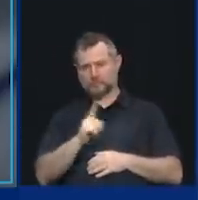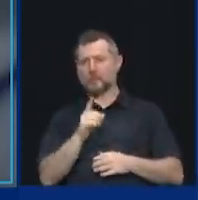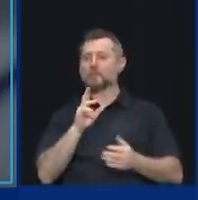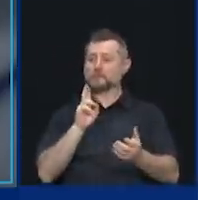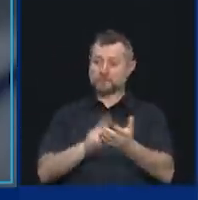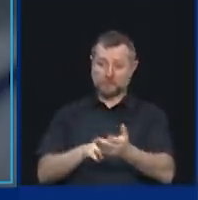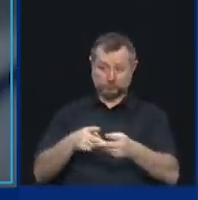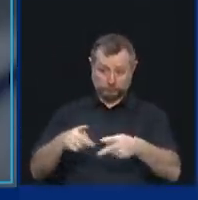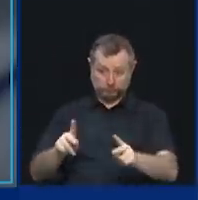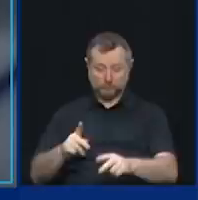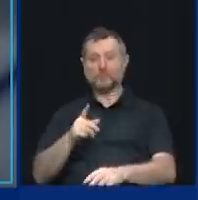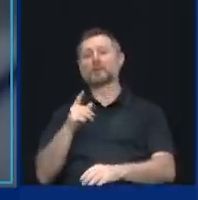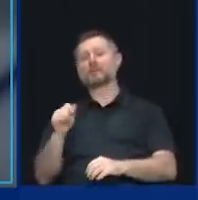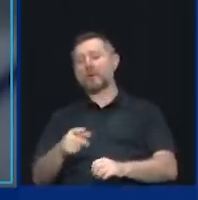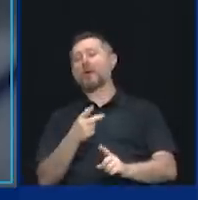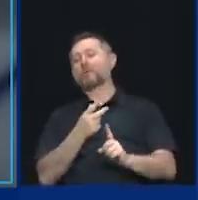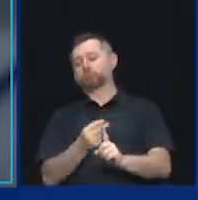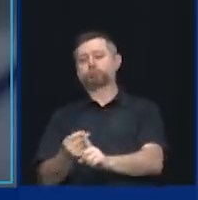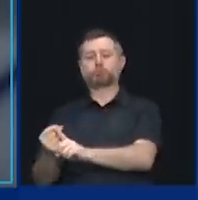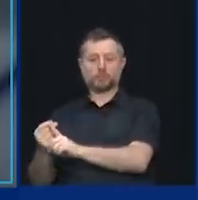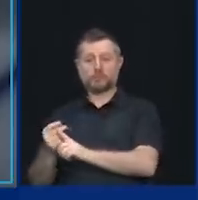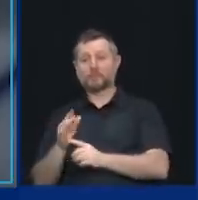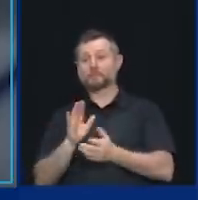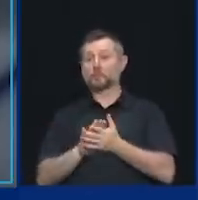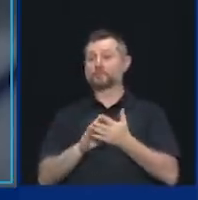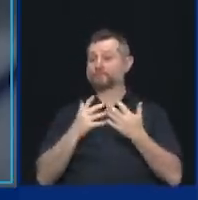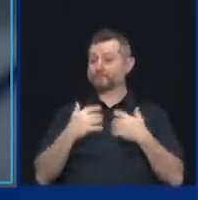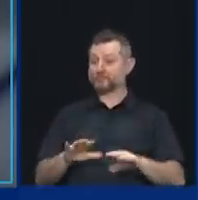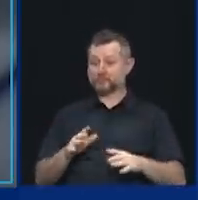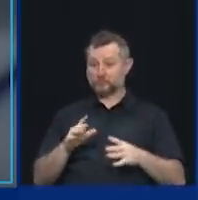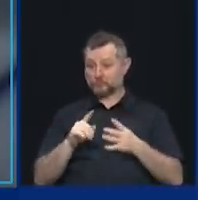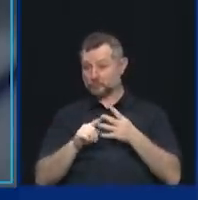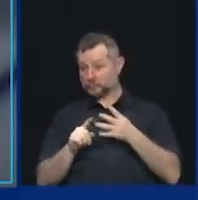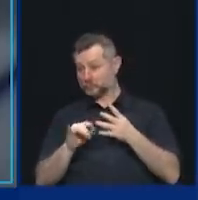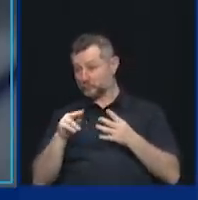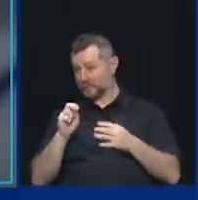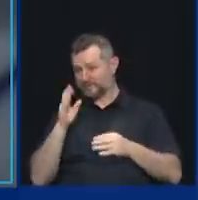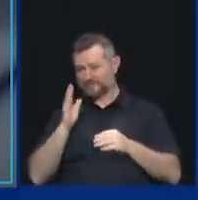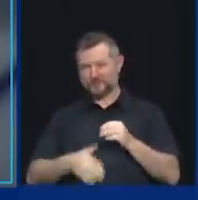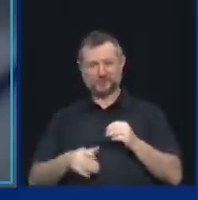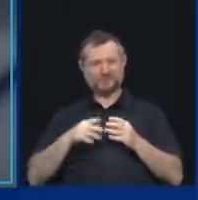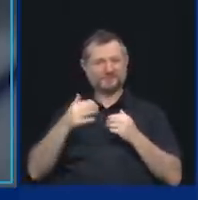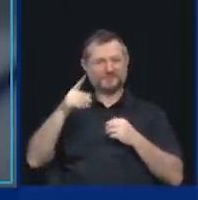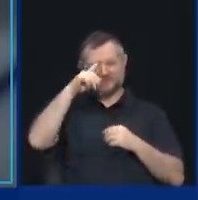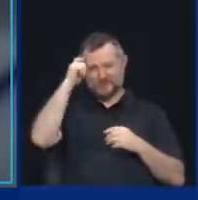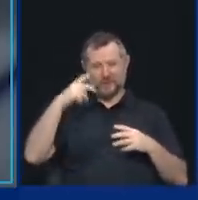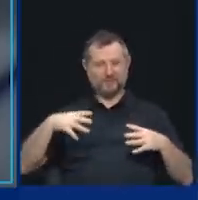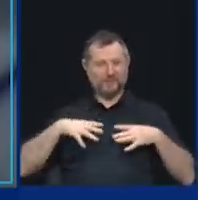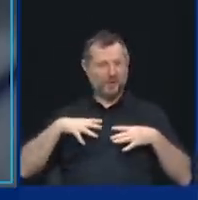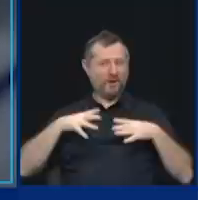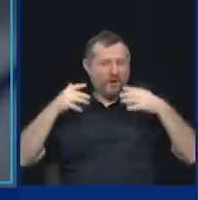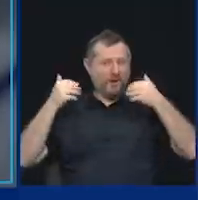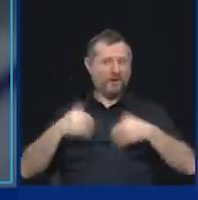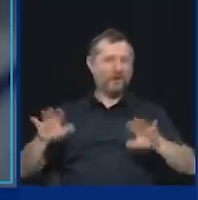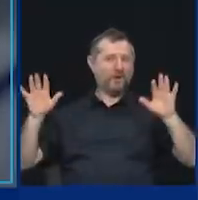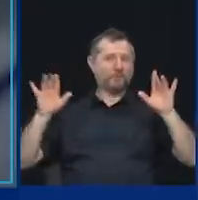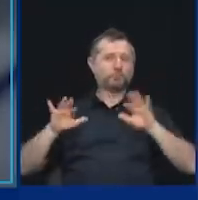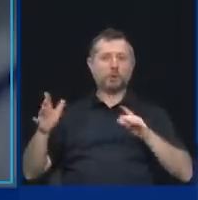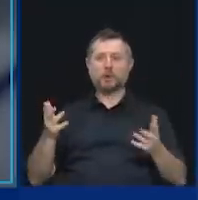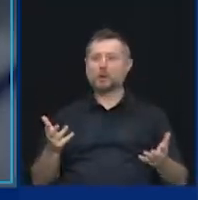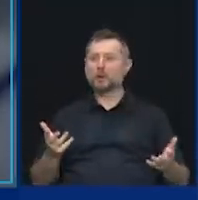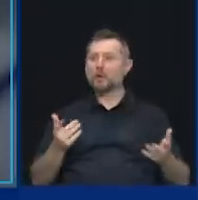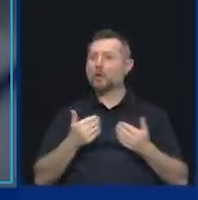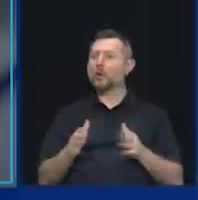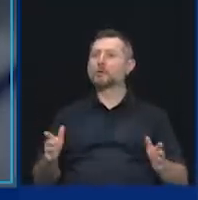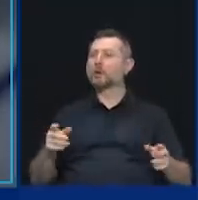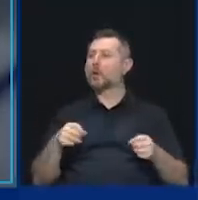summer vacation happens, they're gone. They go home, they're in the neighborhood, they go on vacation, they